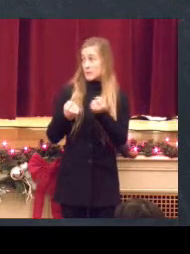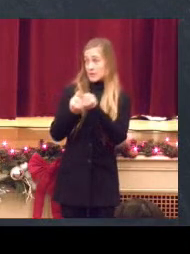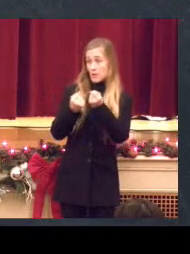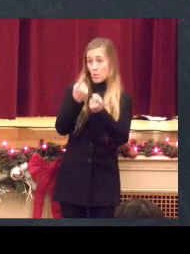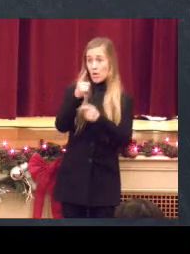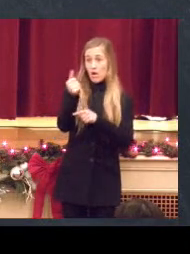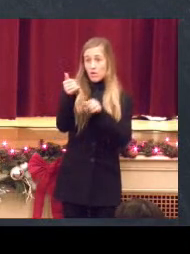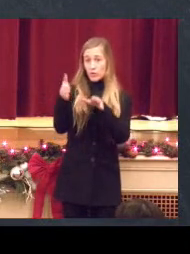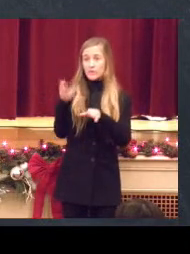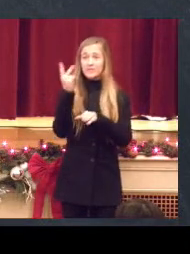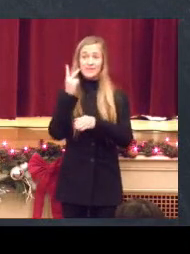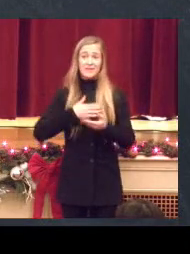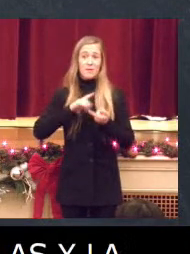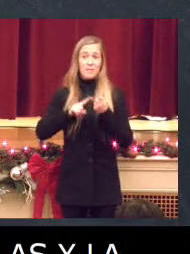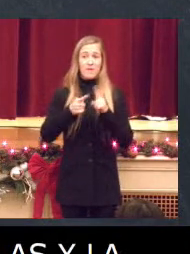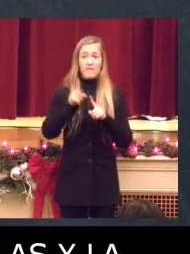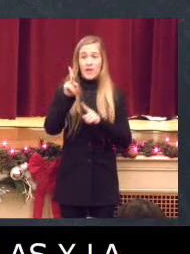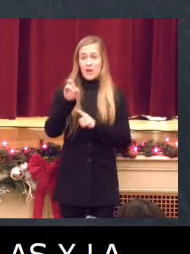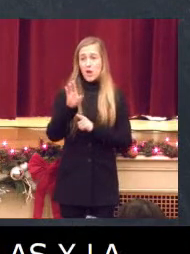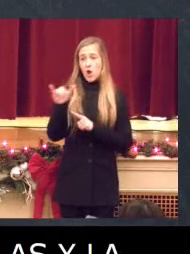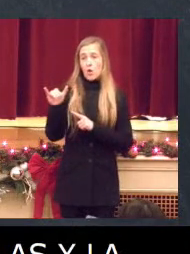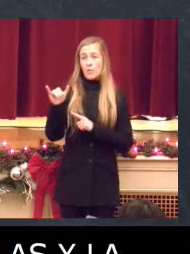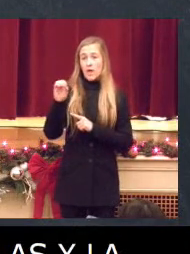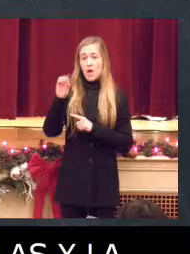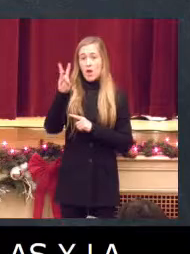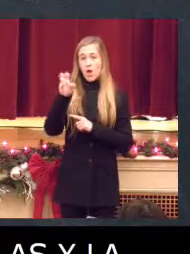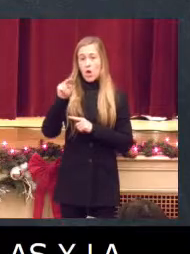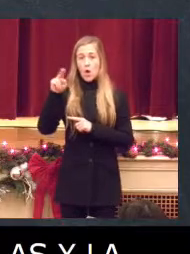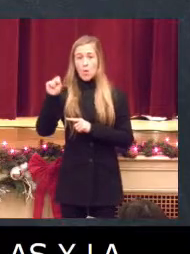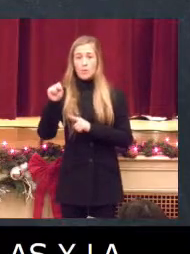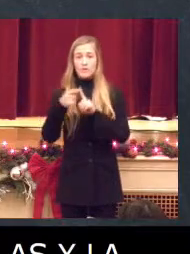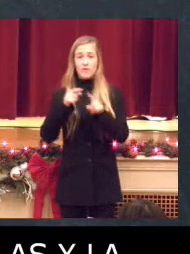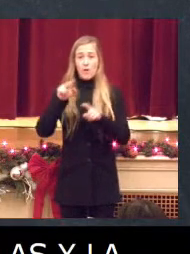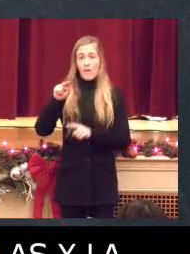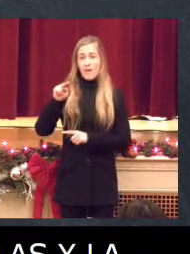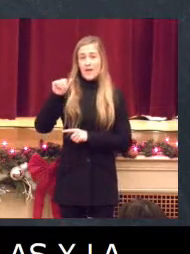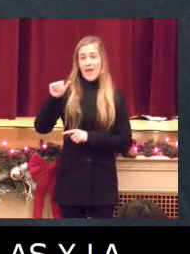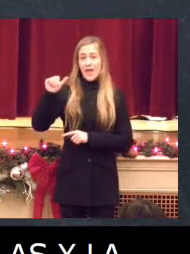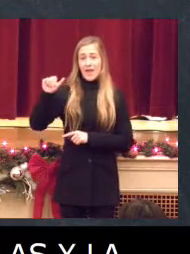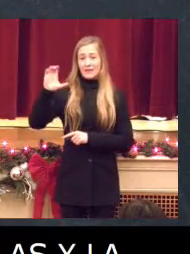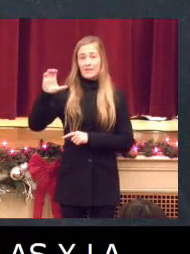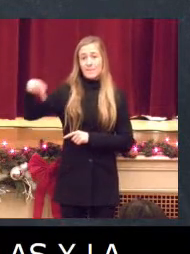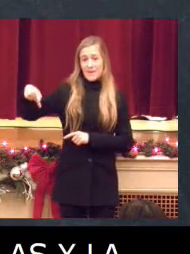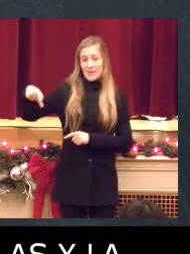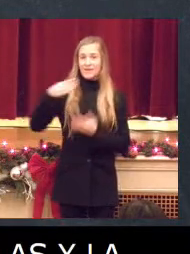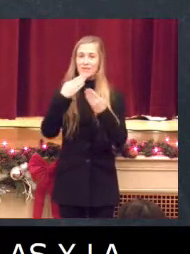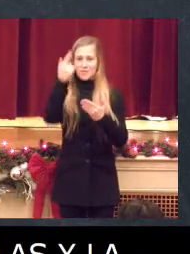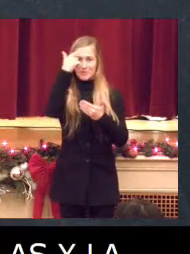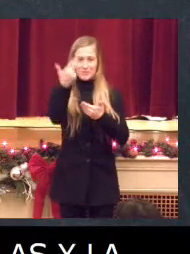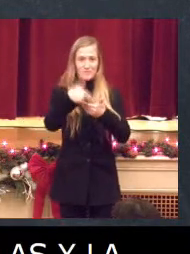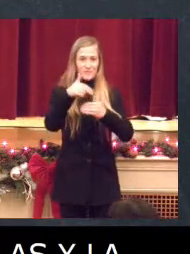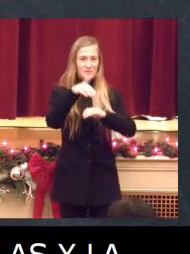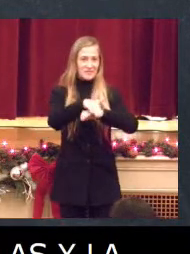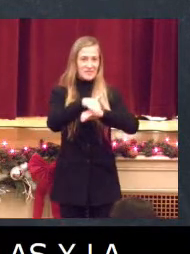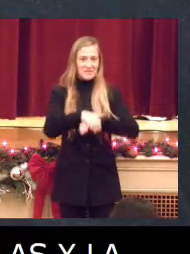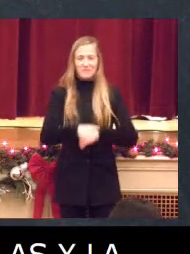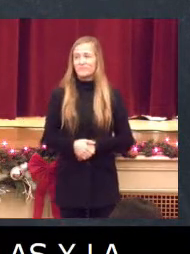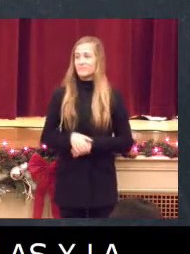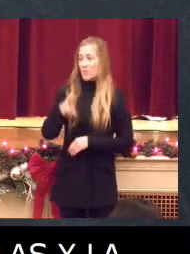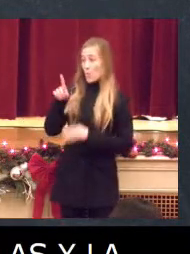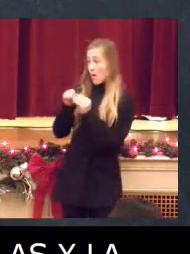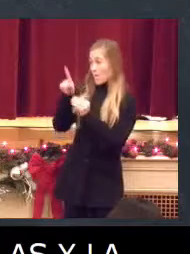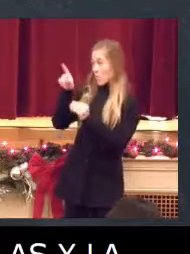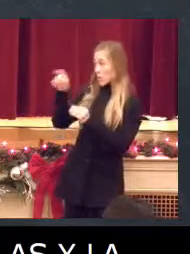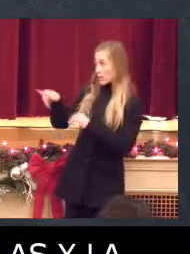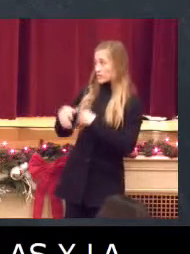see my friend Kobe Owens in the back from the NAACP. Thanks so much for being here. And then I'm just going to ask one more